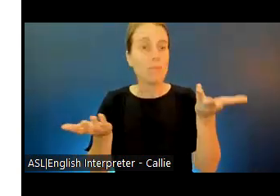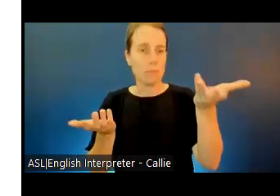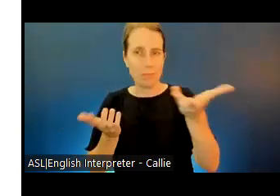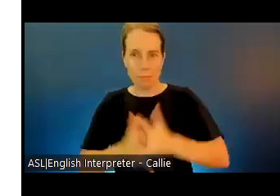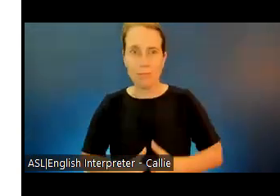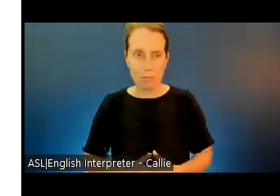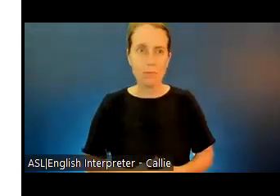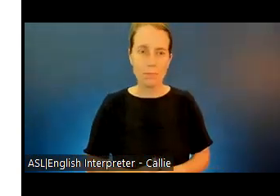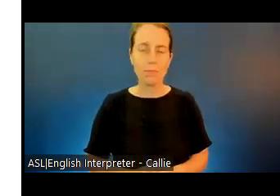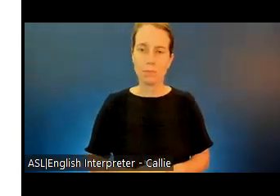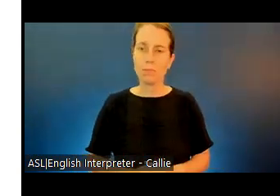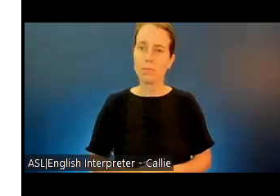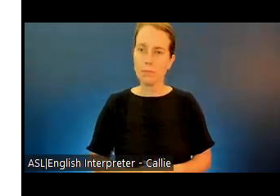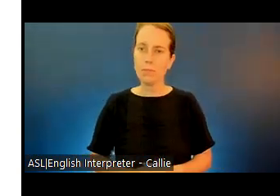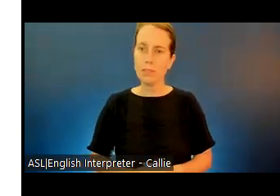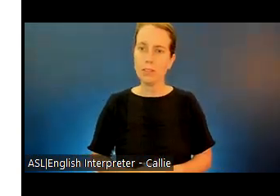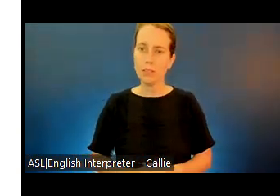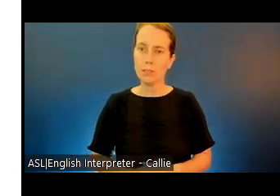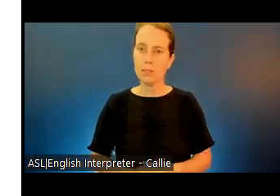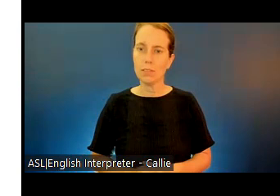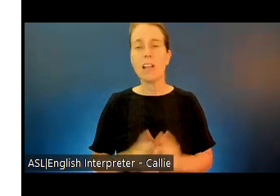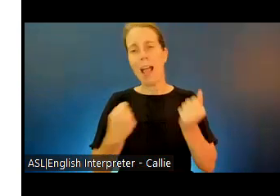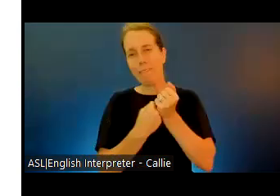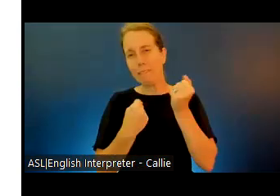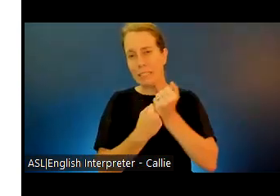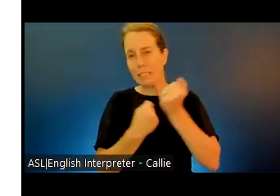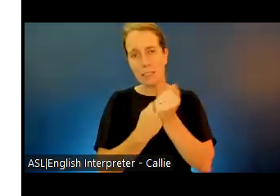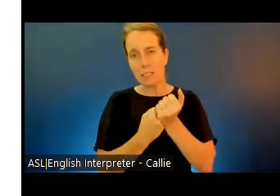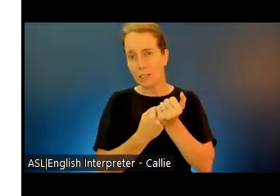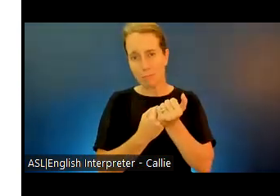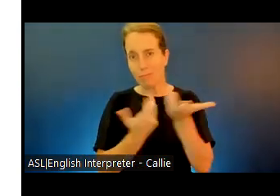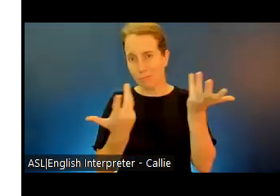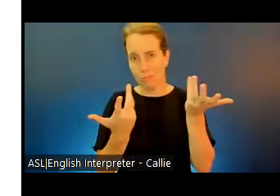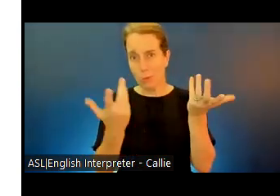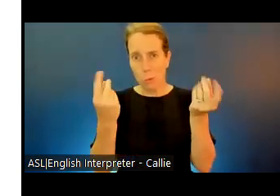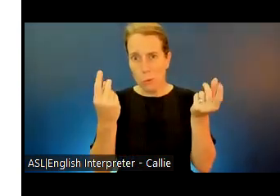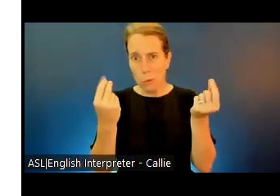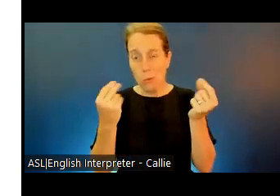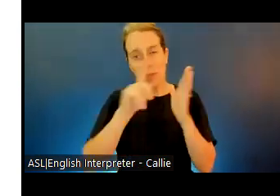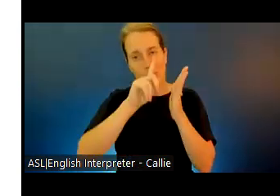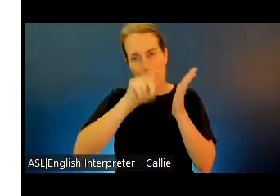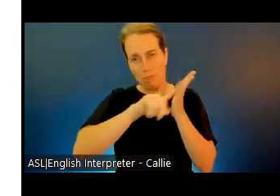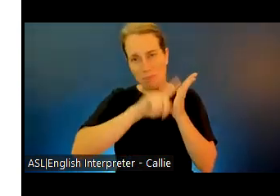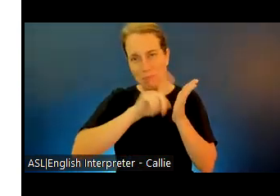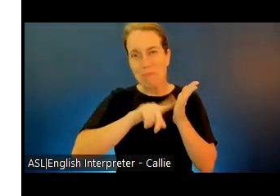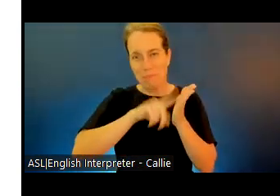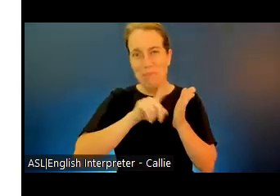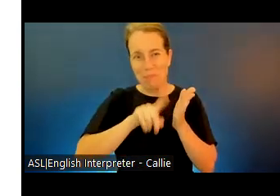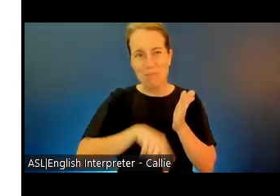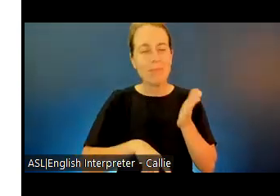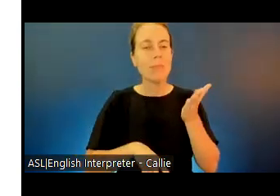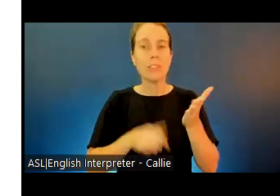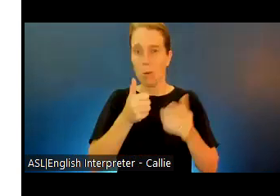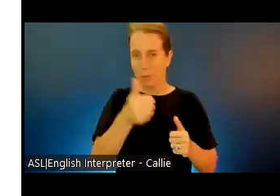So again, just some general advocacy tips here. Do your research. There are some publicly available data from the